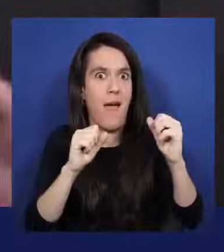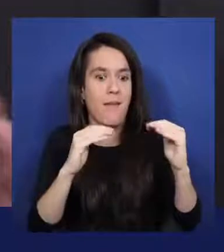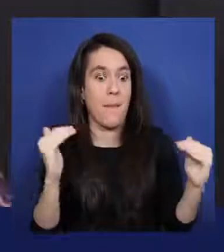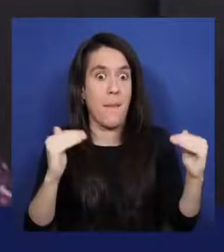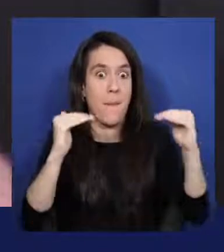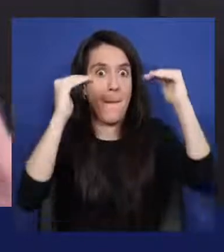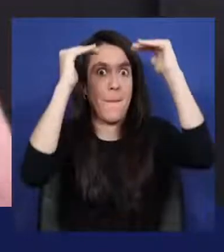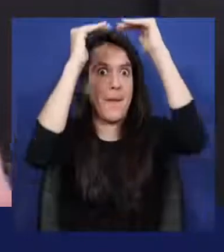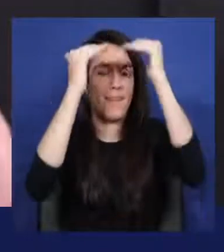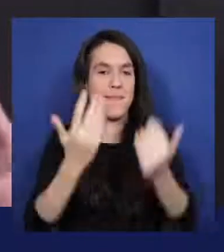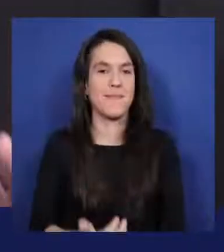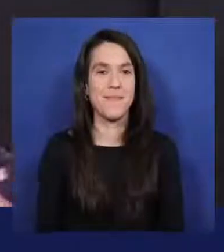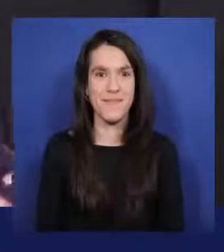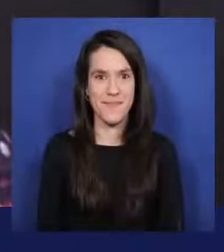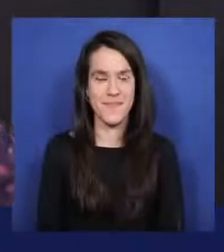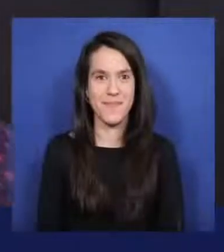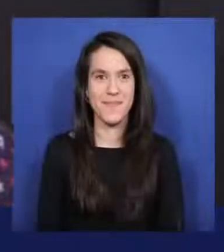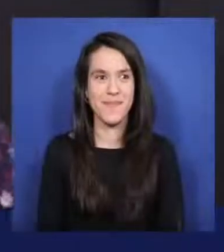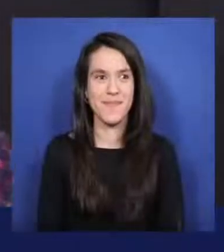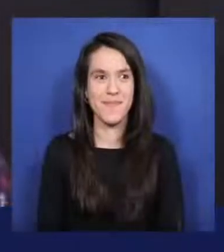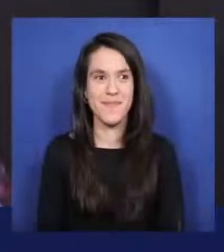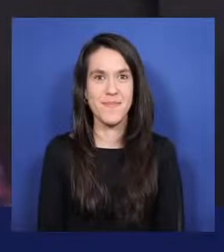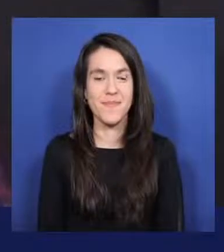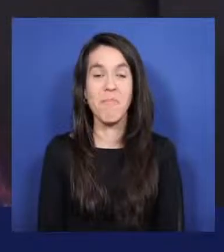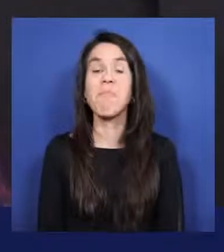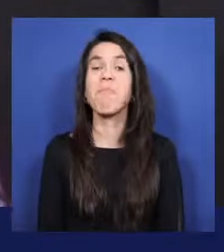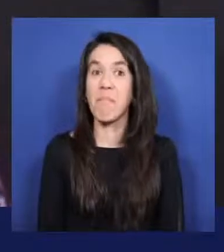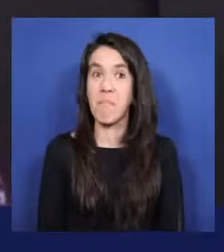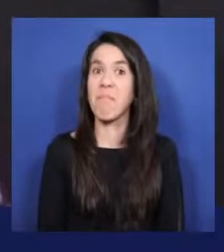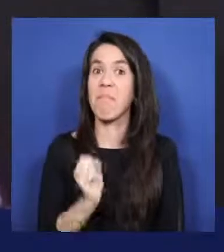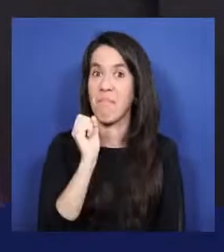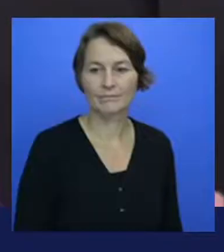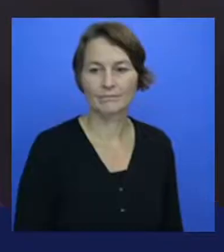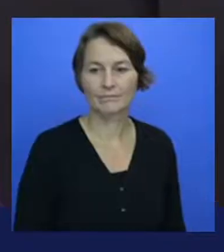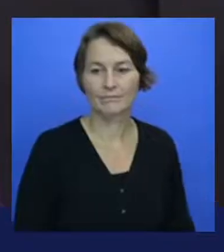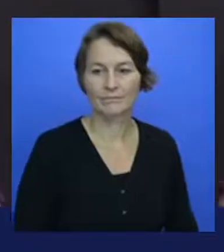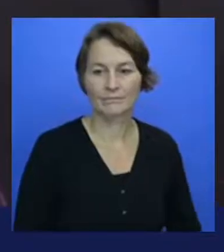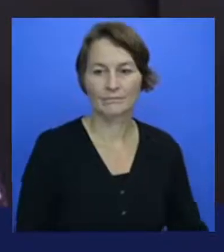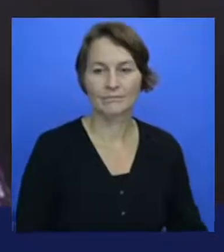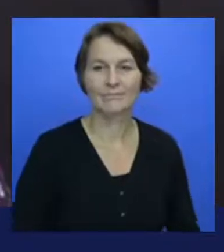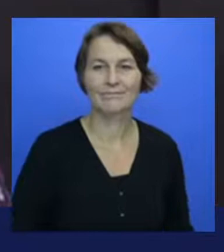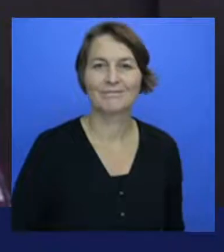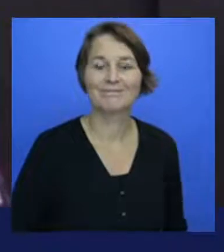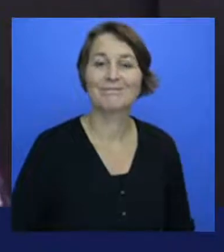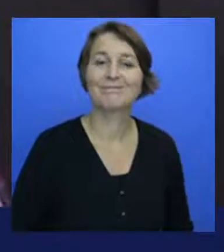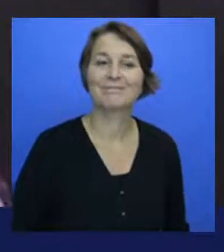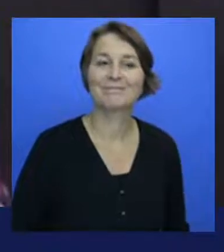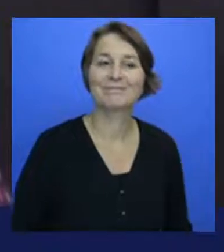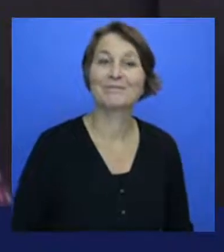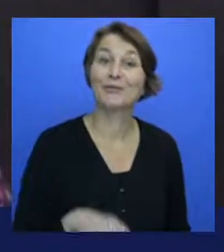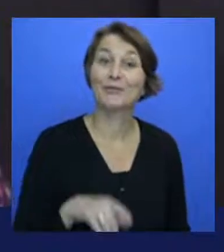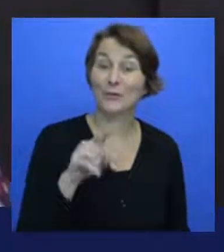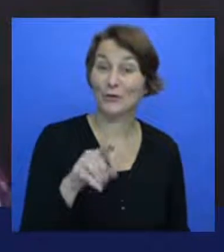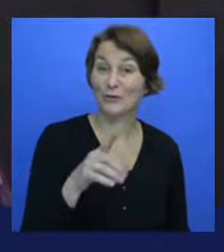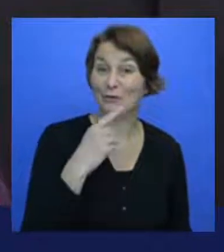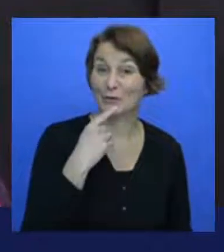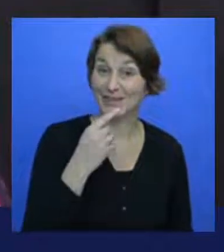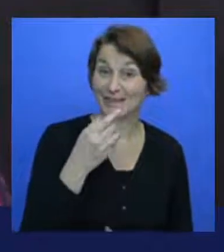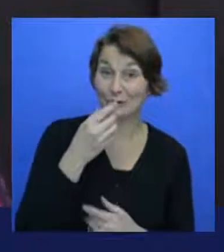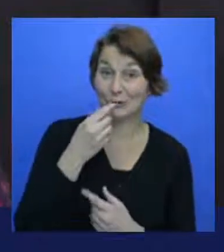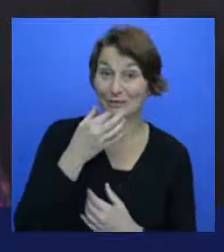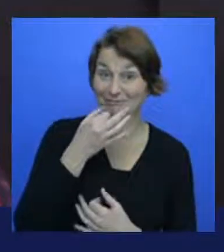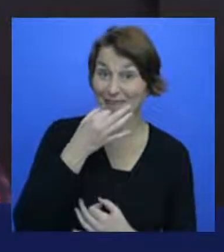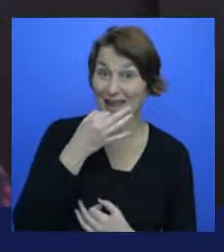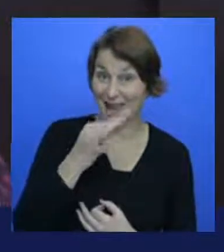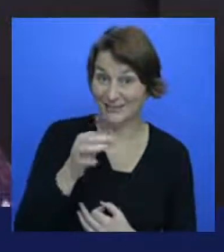that's awesome, because I think if I'm understanding you right, you're basically saying yes and no. It just depends on what you're doing. And I think like